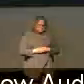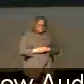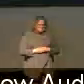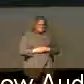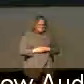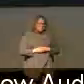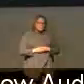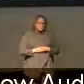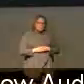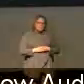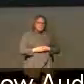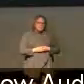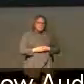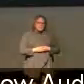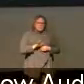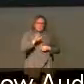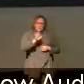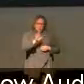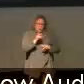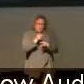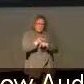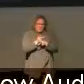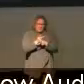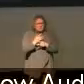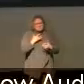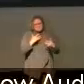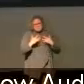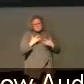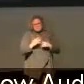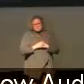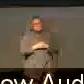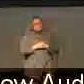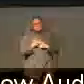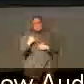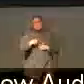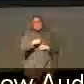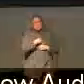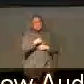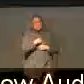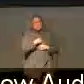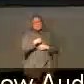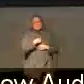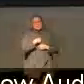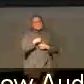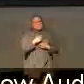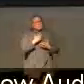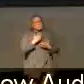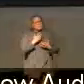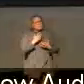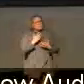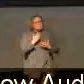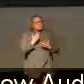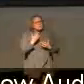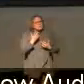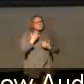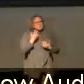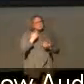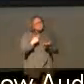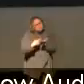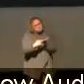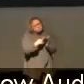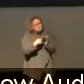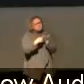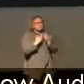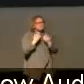We are concerned about your care, and so we look at how we can help you and be supportive of